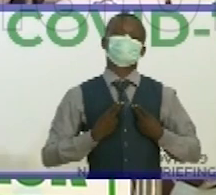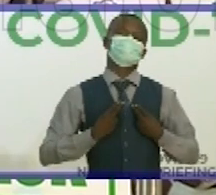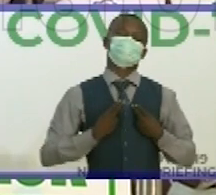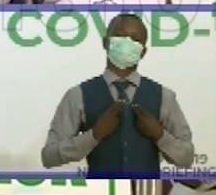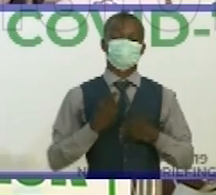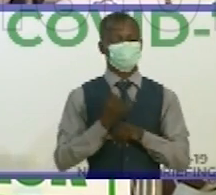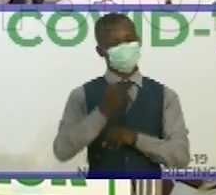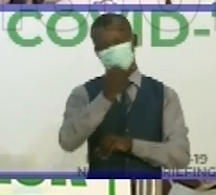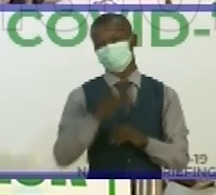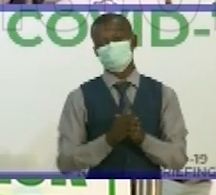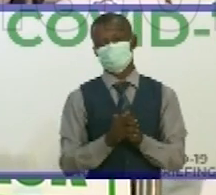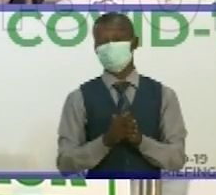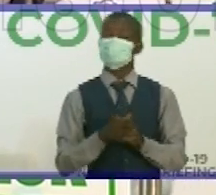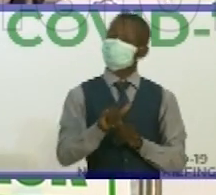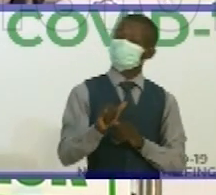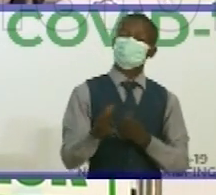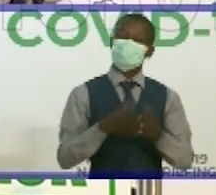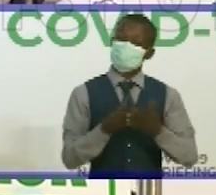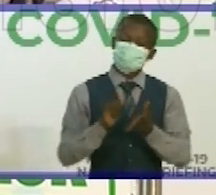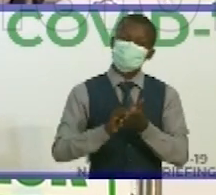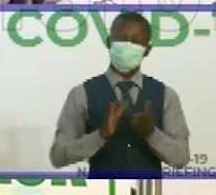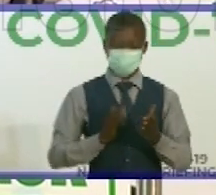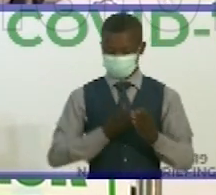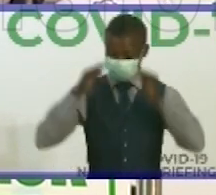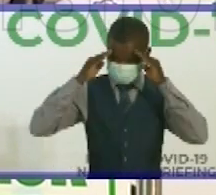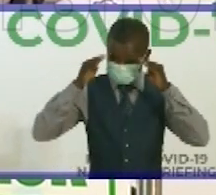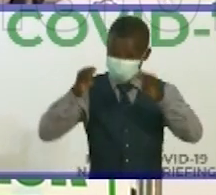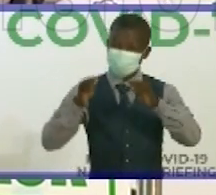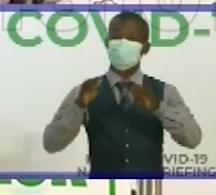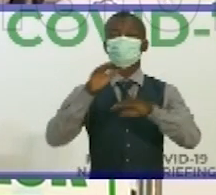But despite this, our focus is still on prevention,